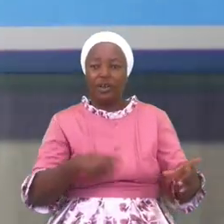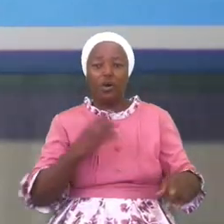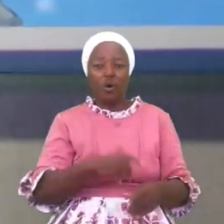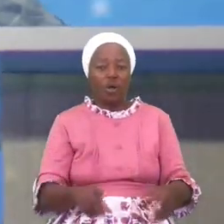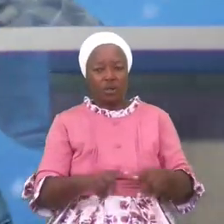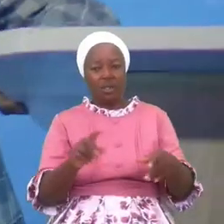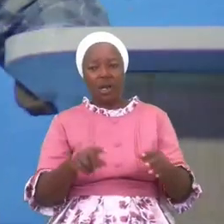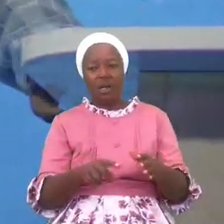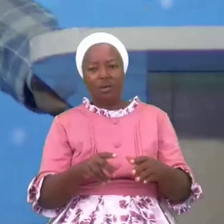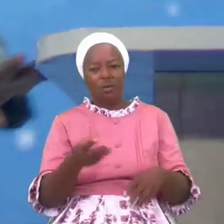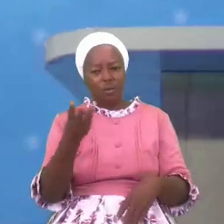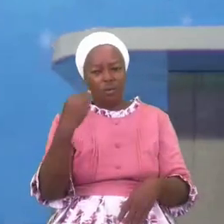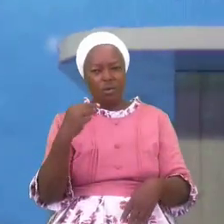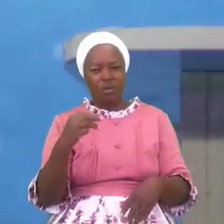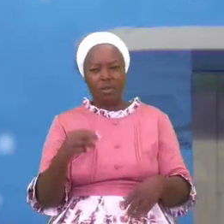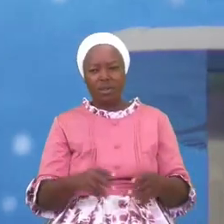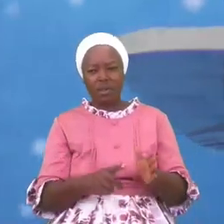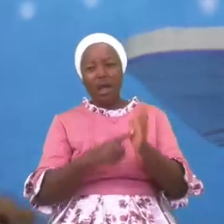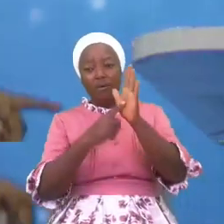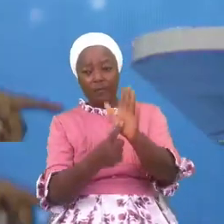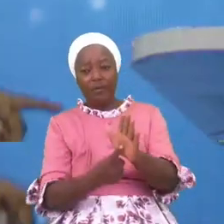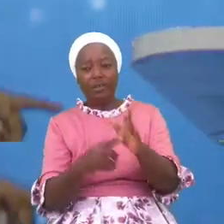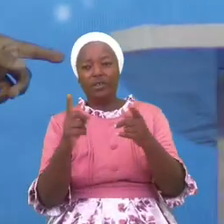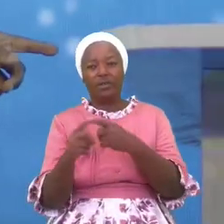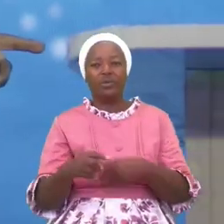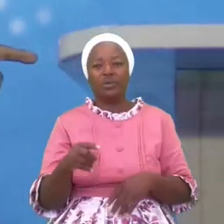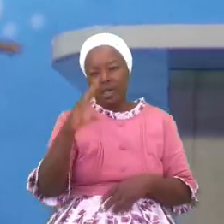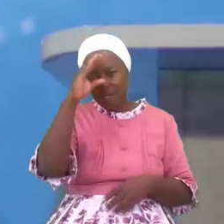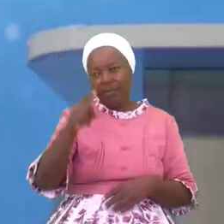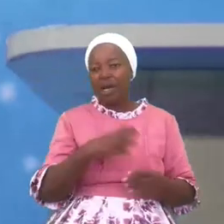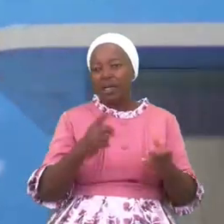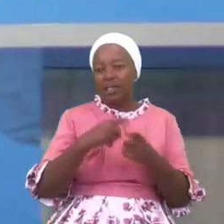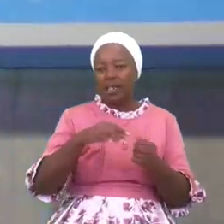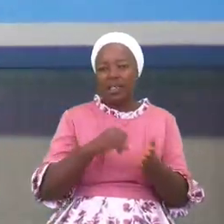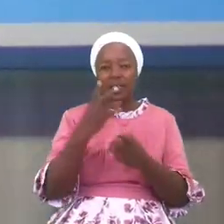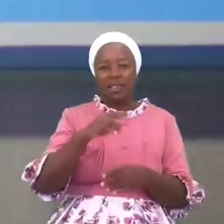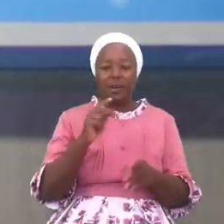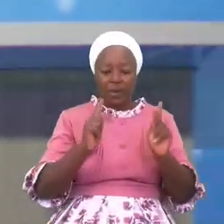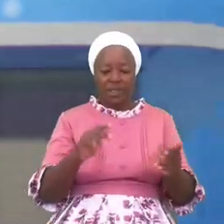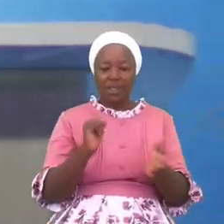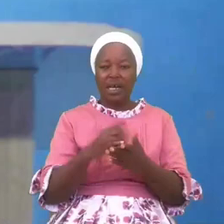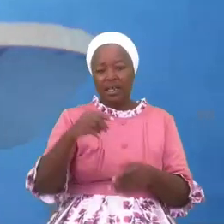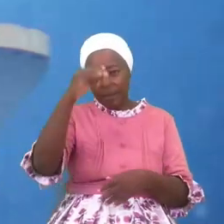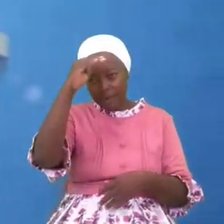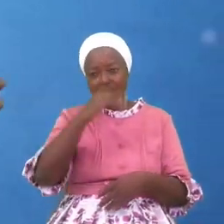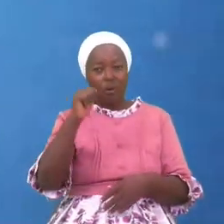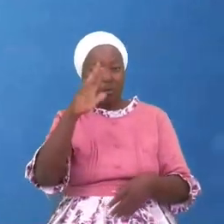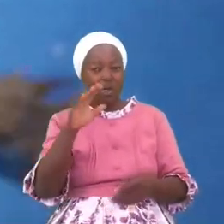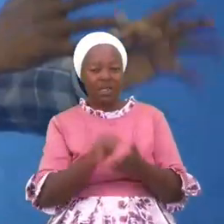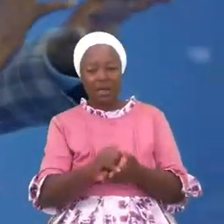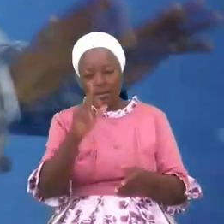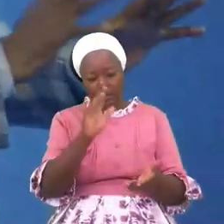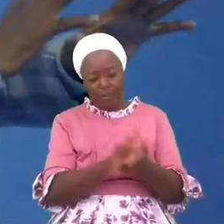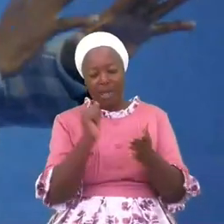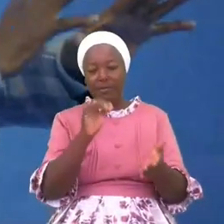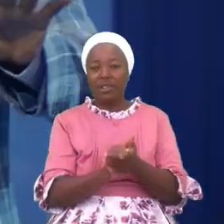person, the man, the woman that believes the report. Those are the people that have the arm of the Lord,